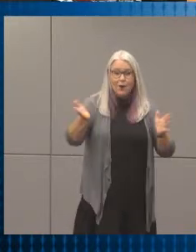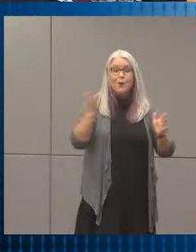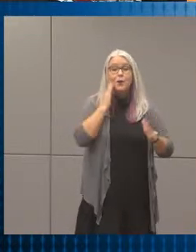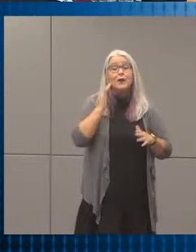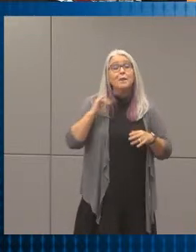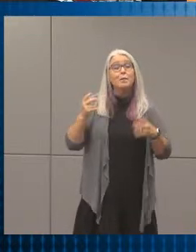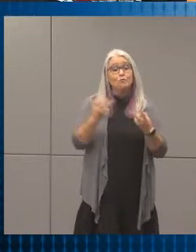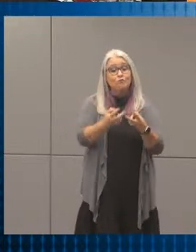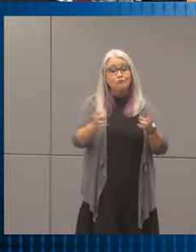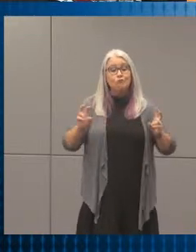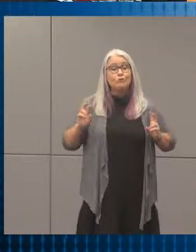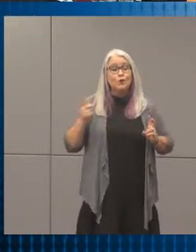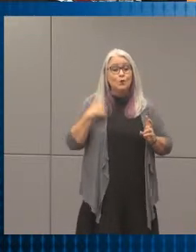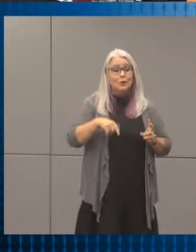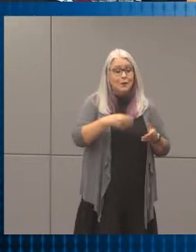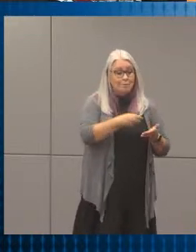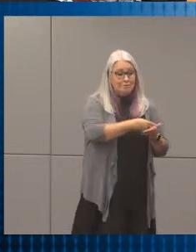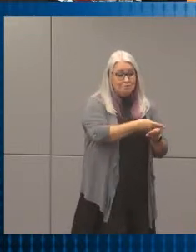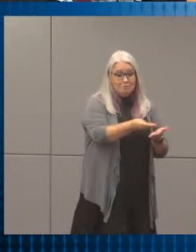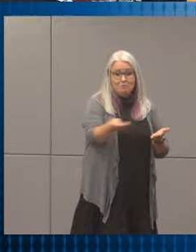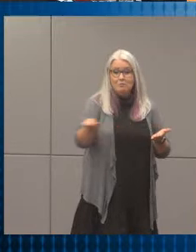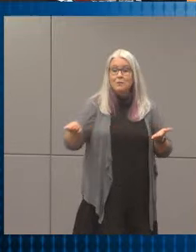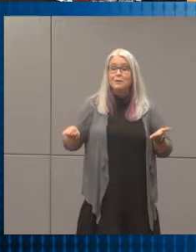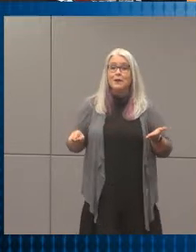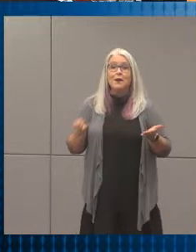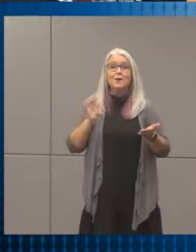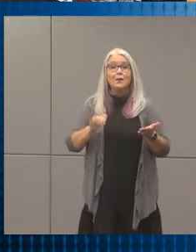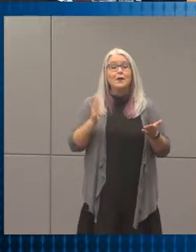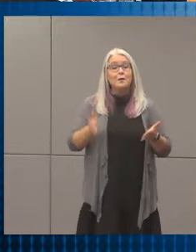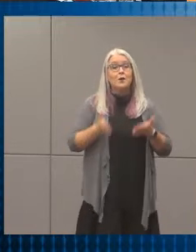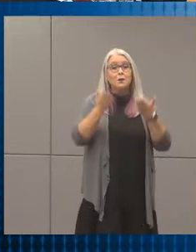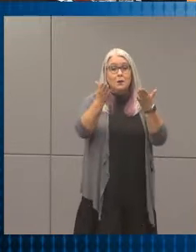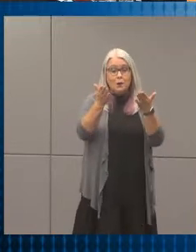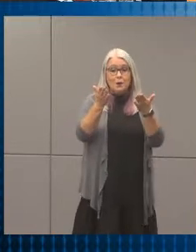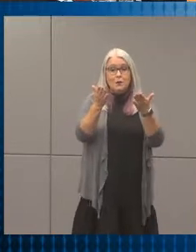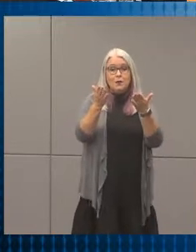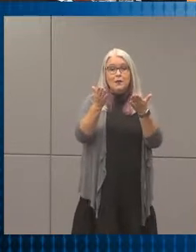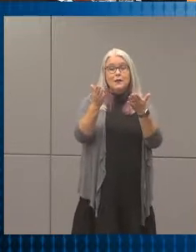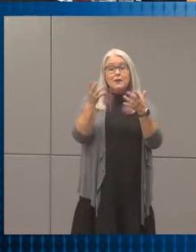just passed out the proposed